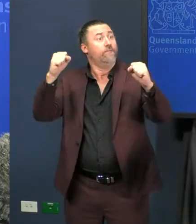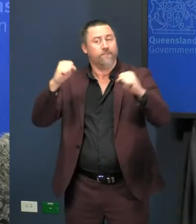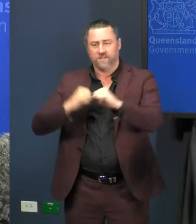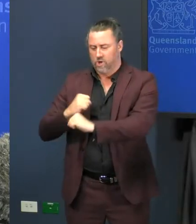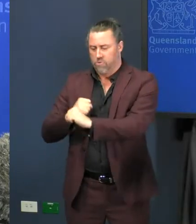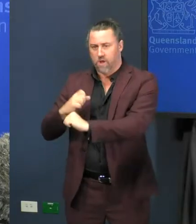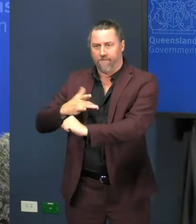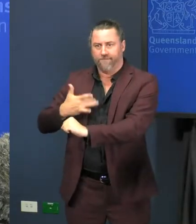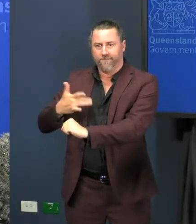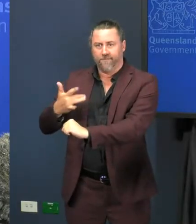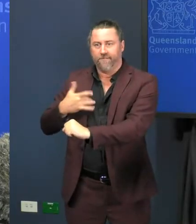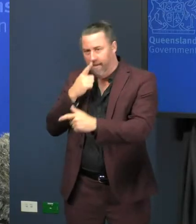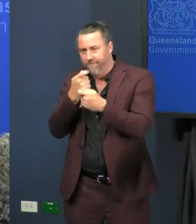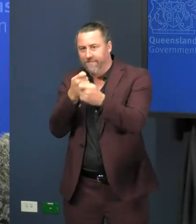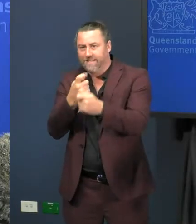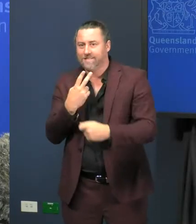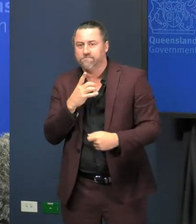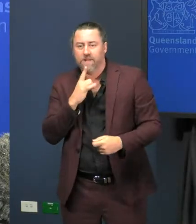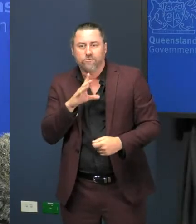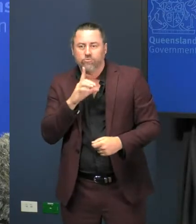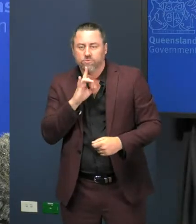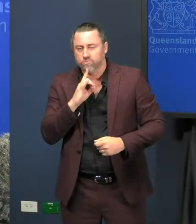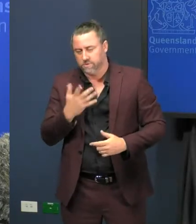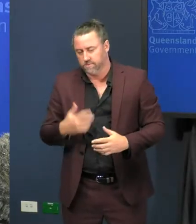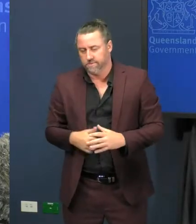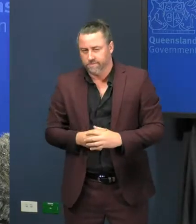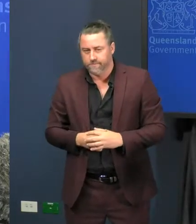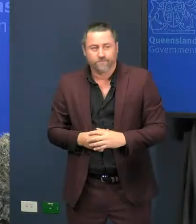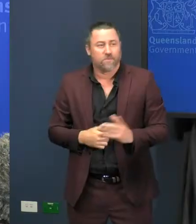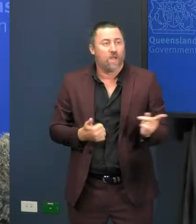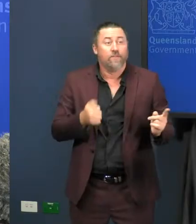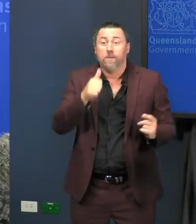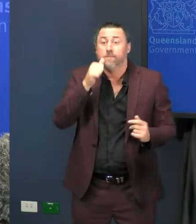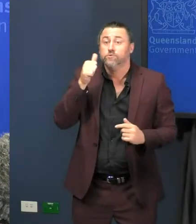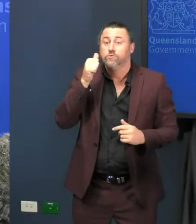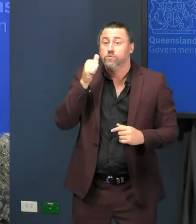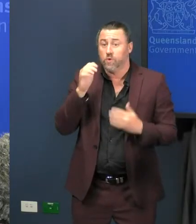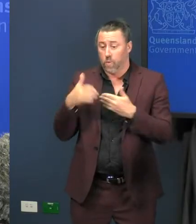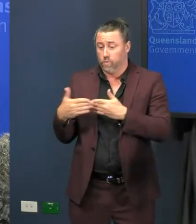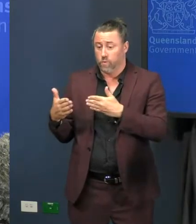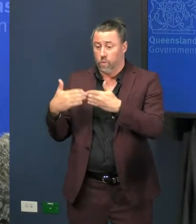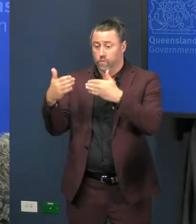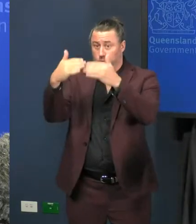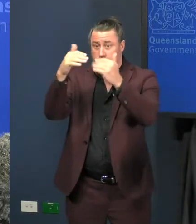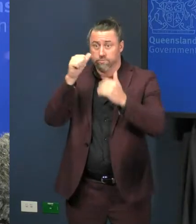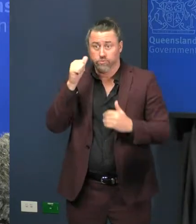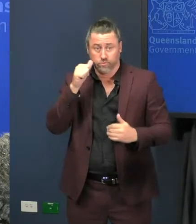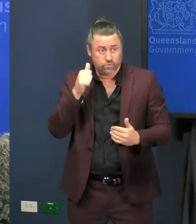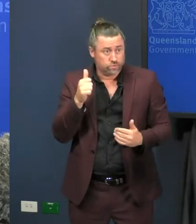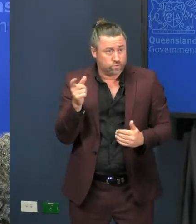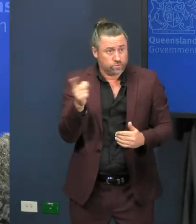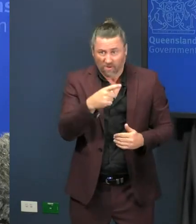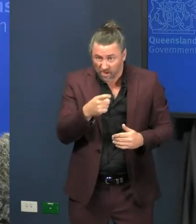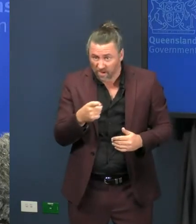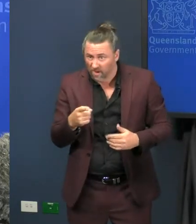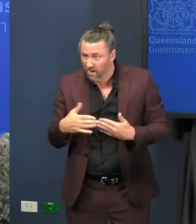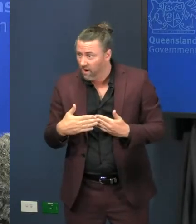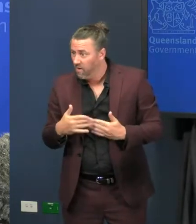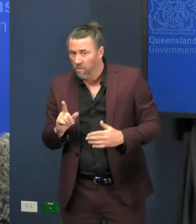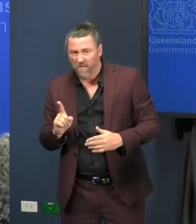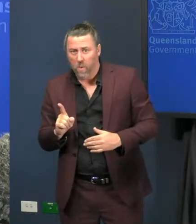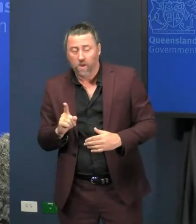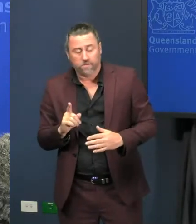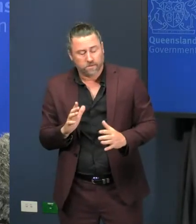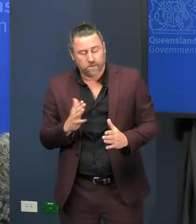about some of the beaches in the islands. A number of beaches have been closed today, and we're asking people to heed those warnings